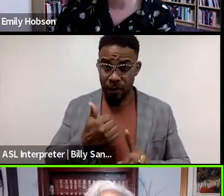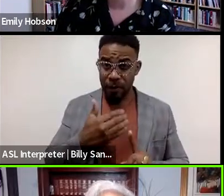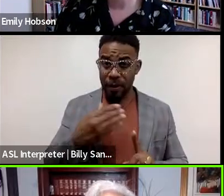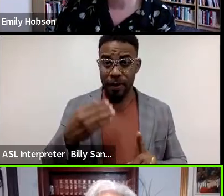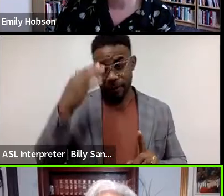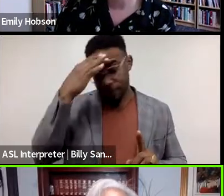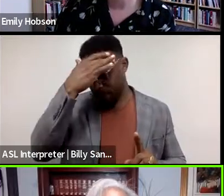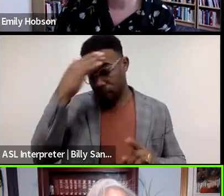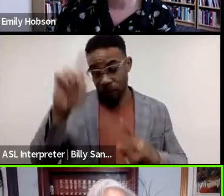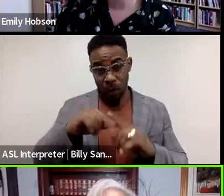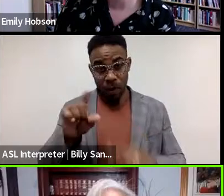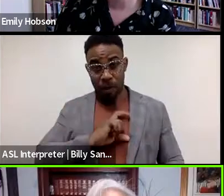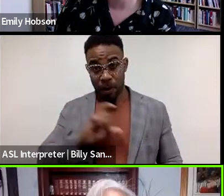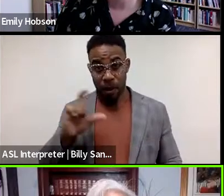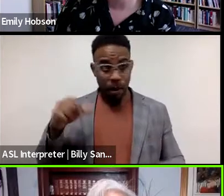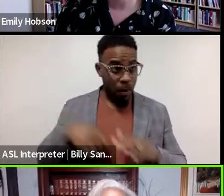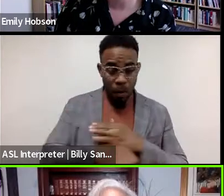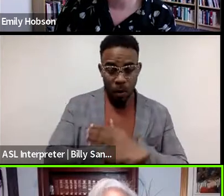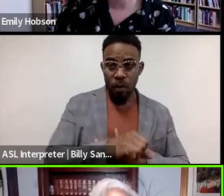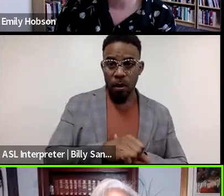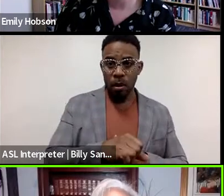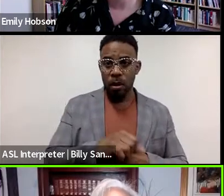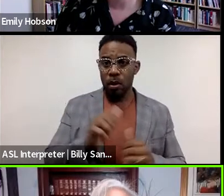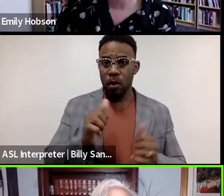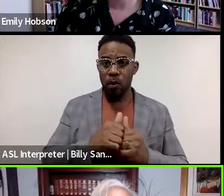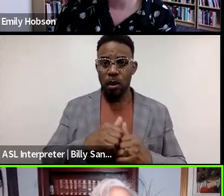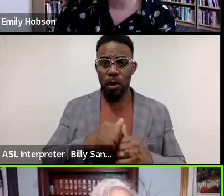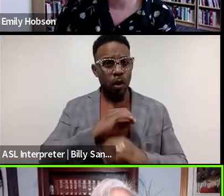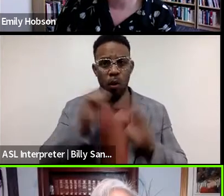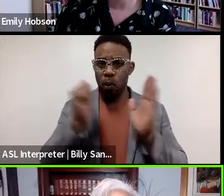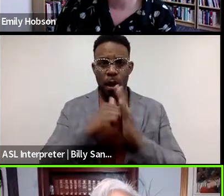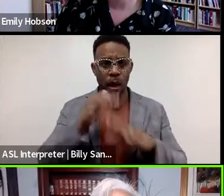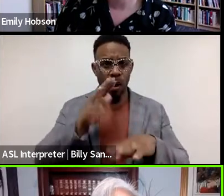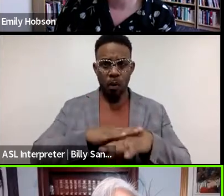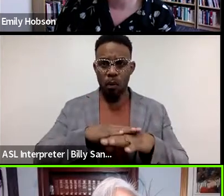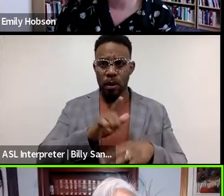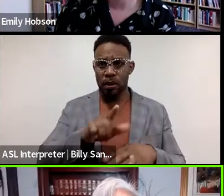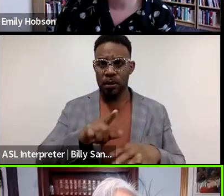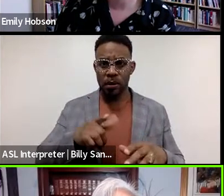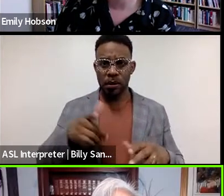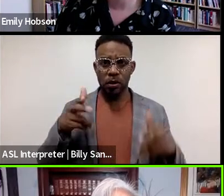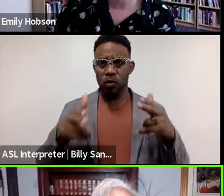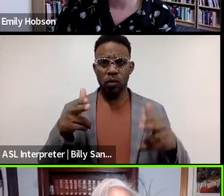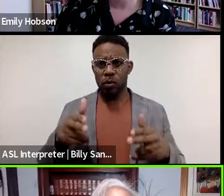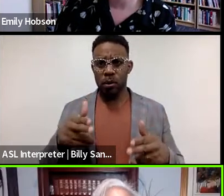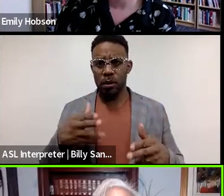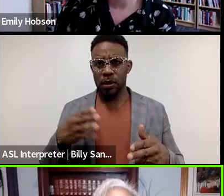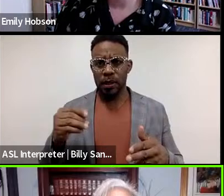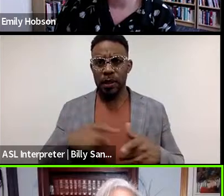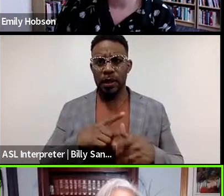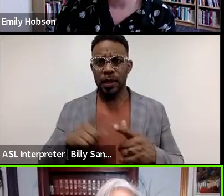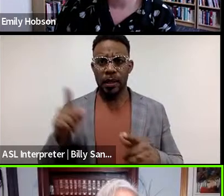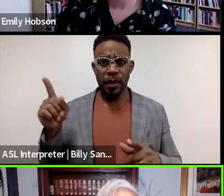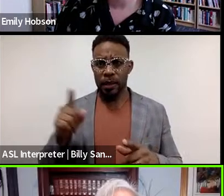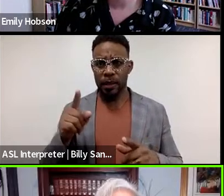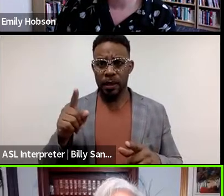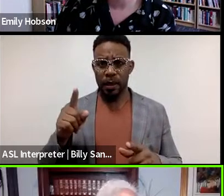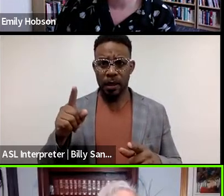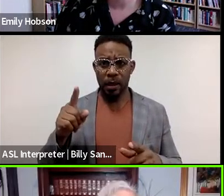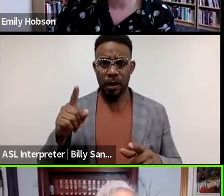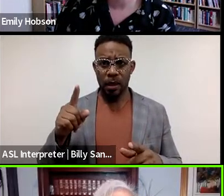And when the police burst in with a no-knock warrant, she shoots and they put